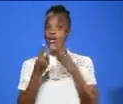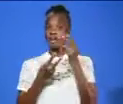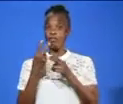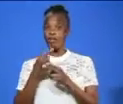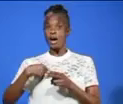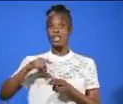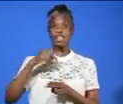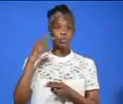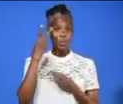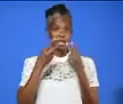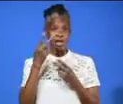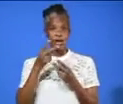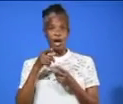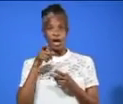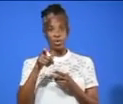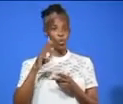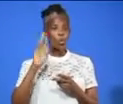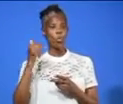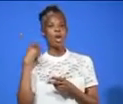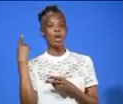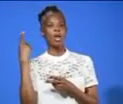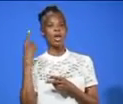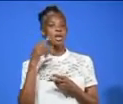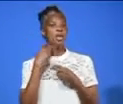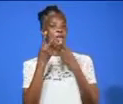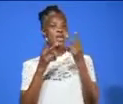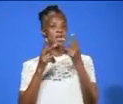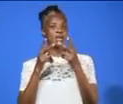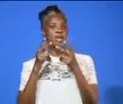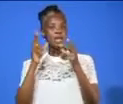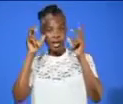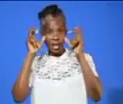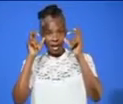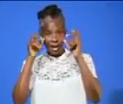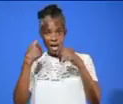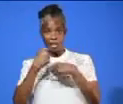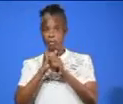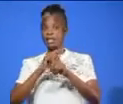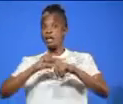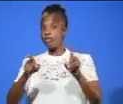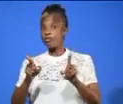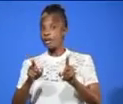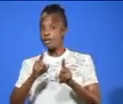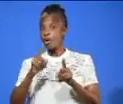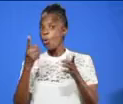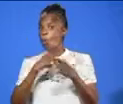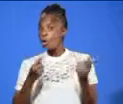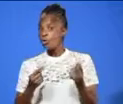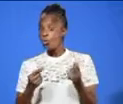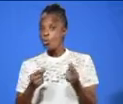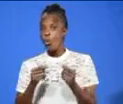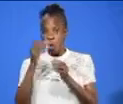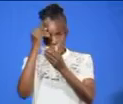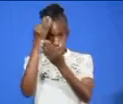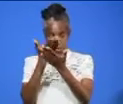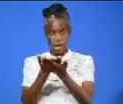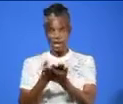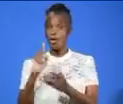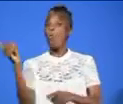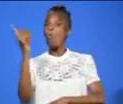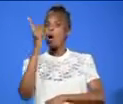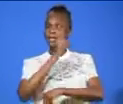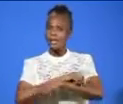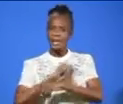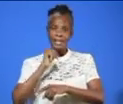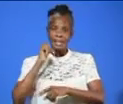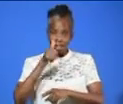you will ever hear that makes the difference. Mm-hmm. All you have to do is follow it one day at a time.